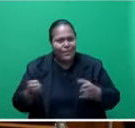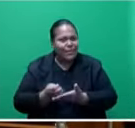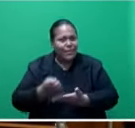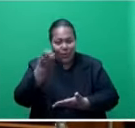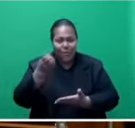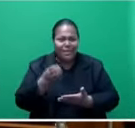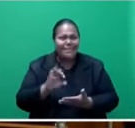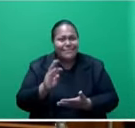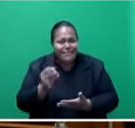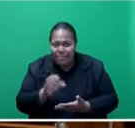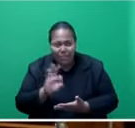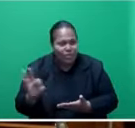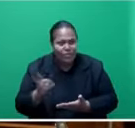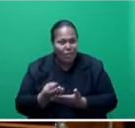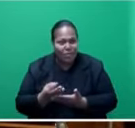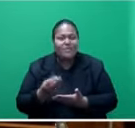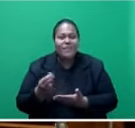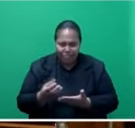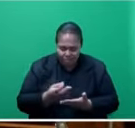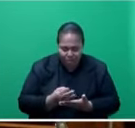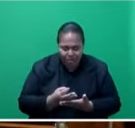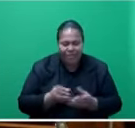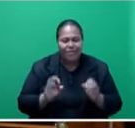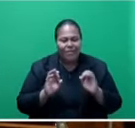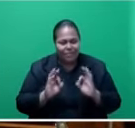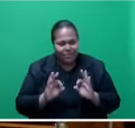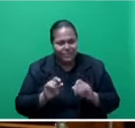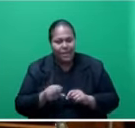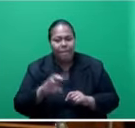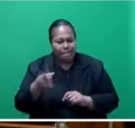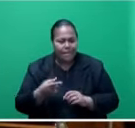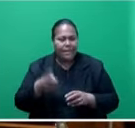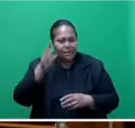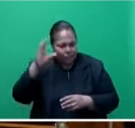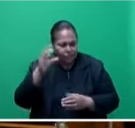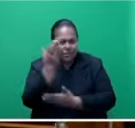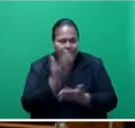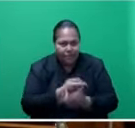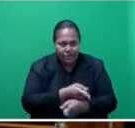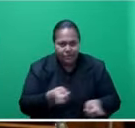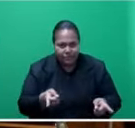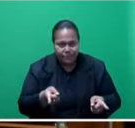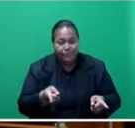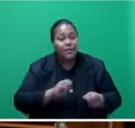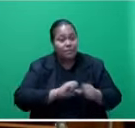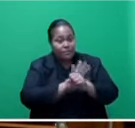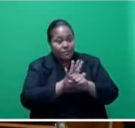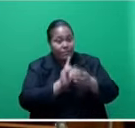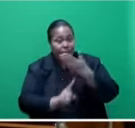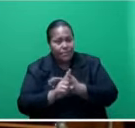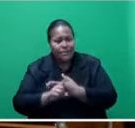informally, and they actually remain at the pulse of a nation. The pandemic, Mr. Speaker, sir, compounded with